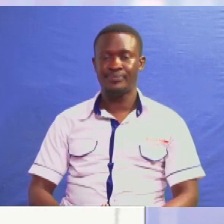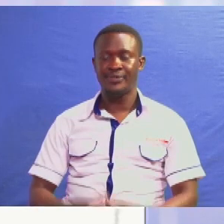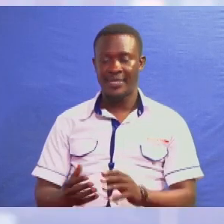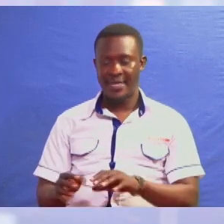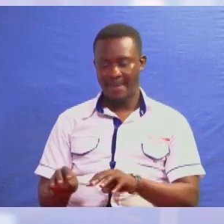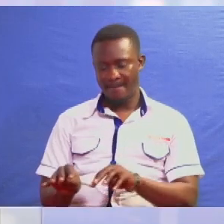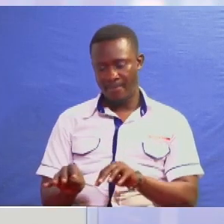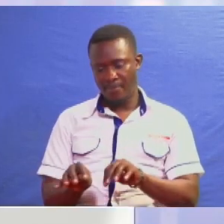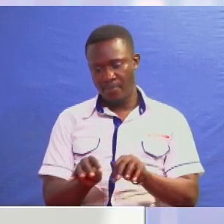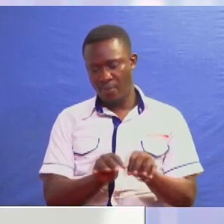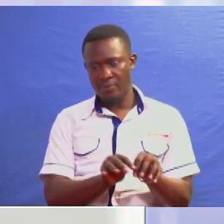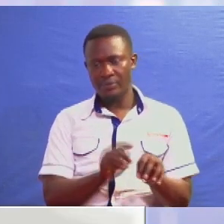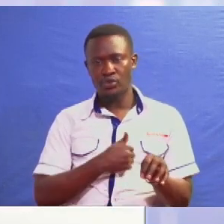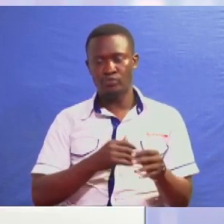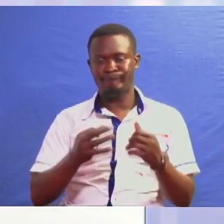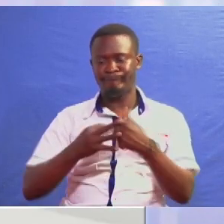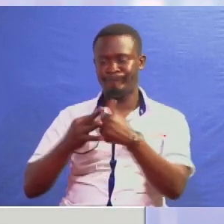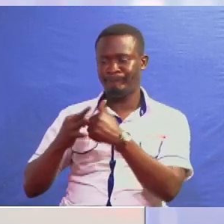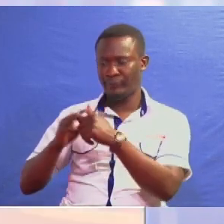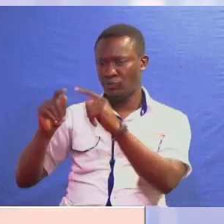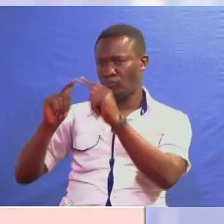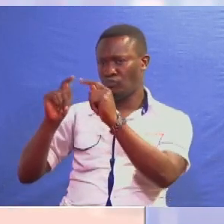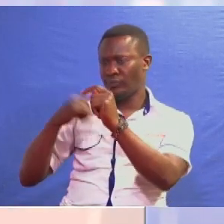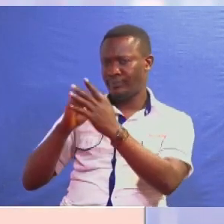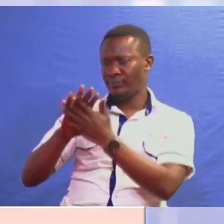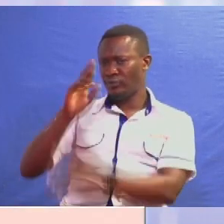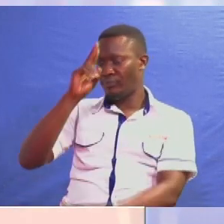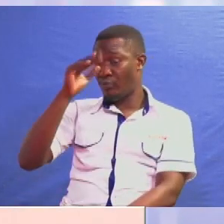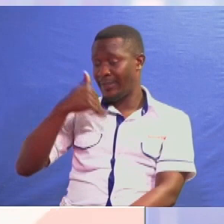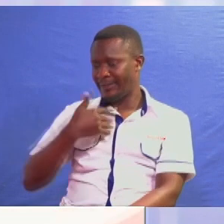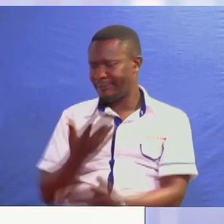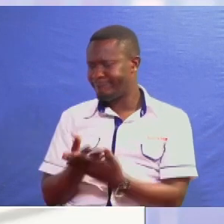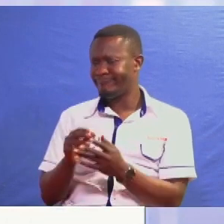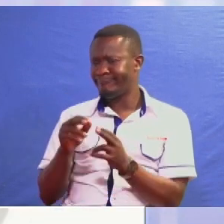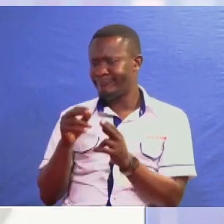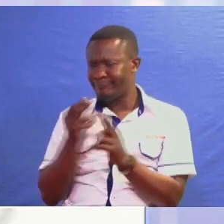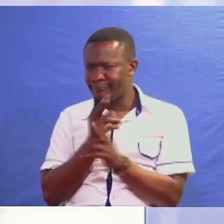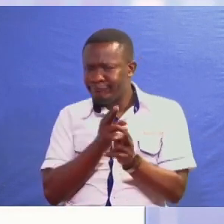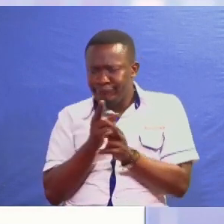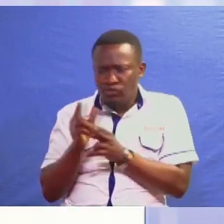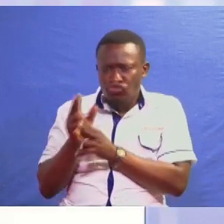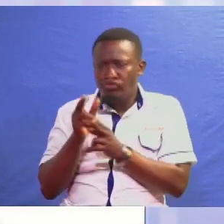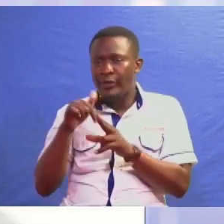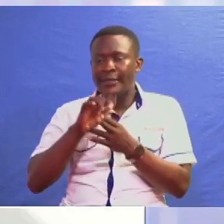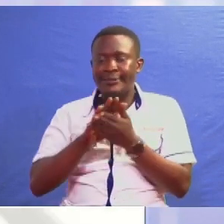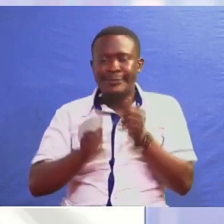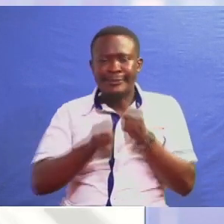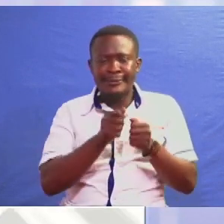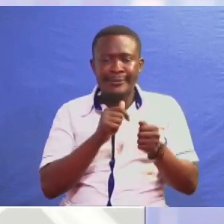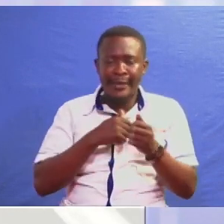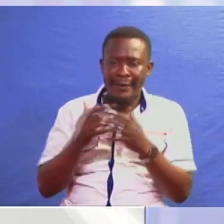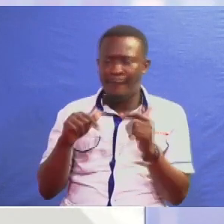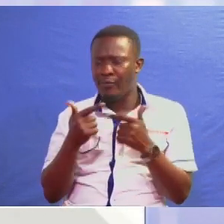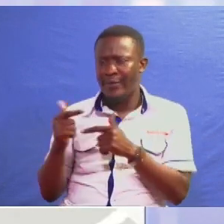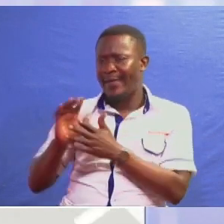Switching gears to the Nane Nane demonstrations, police engaged the anti-government demonstrators in running battles for